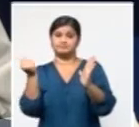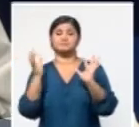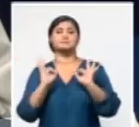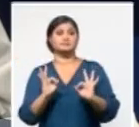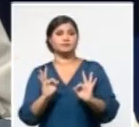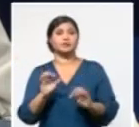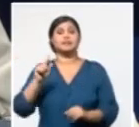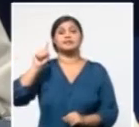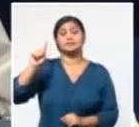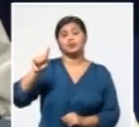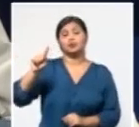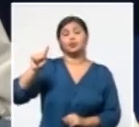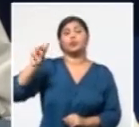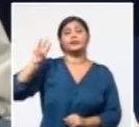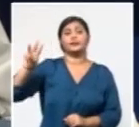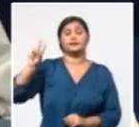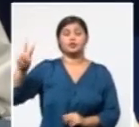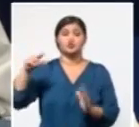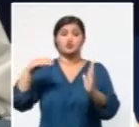and